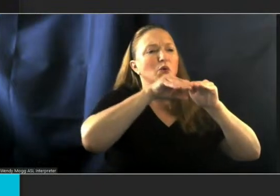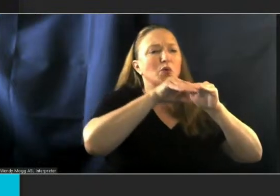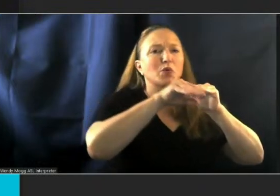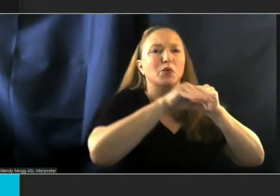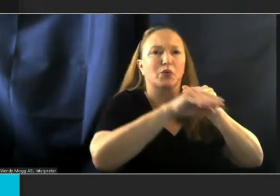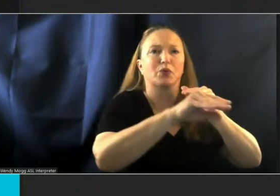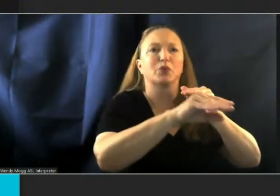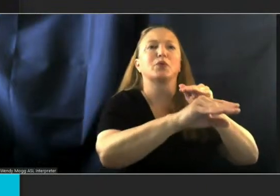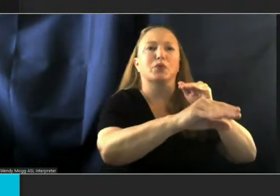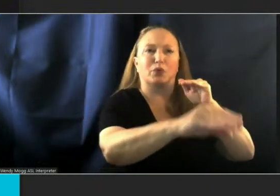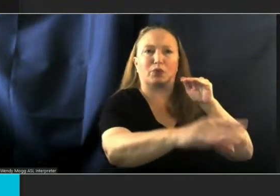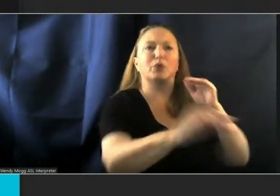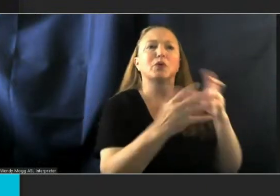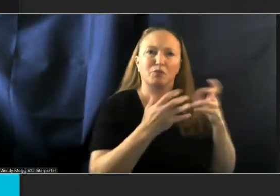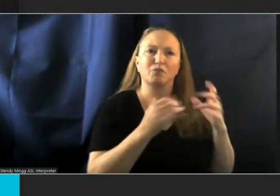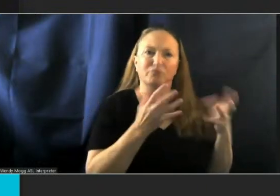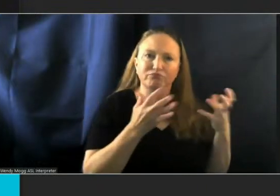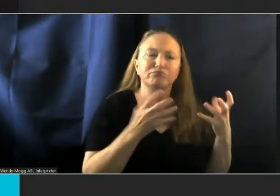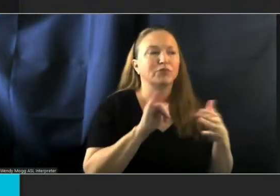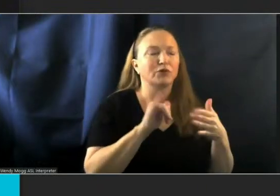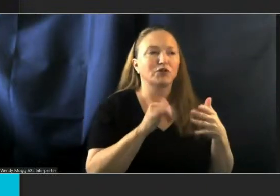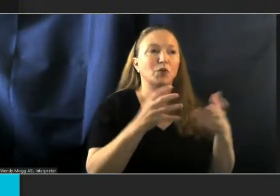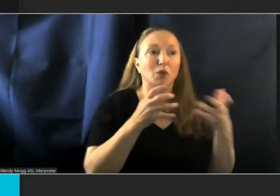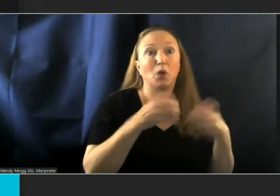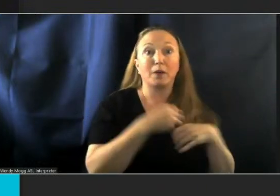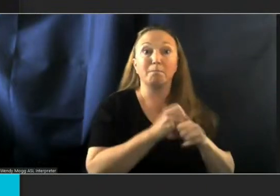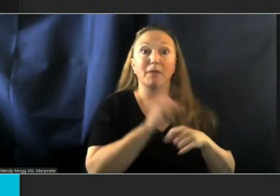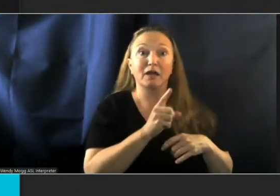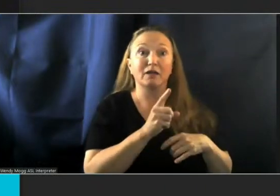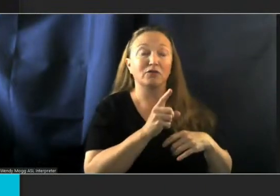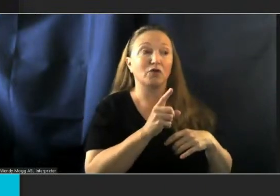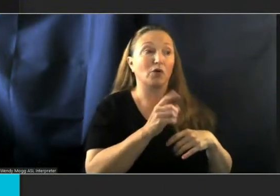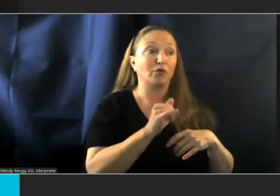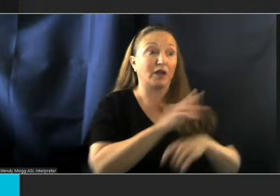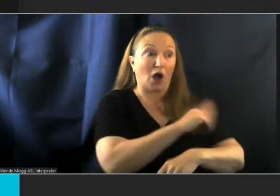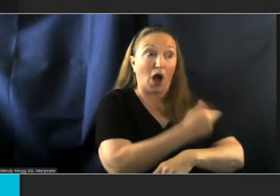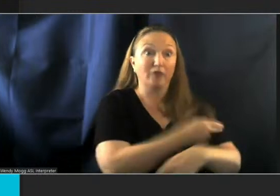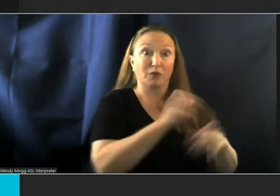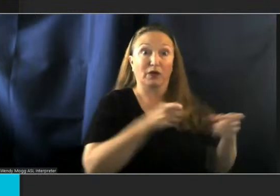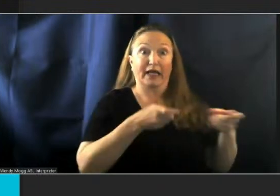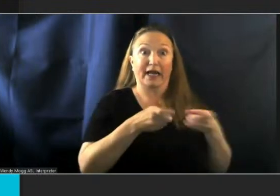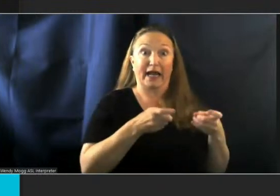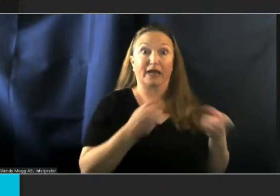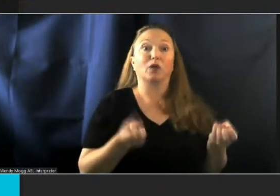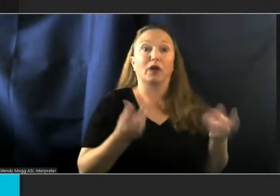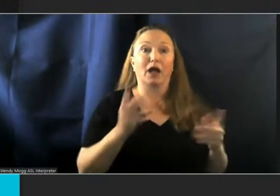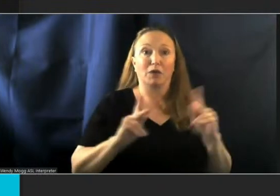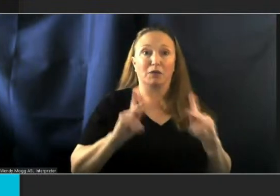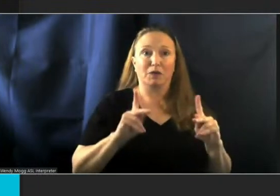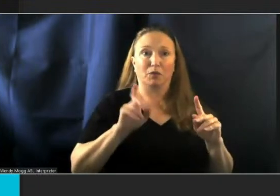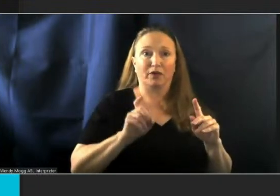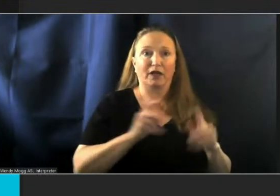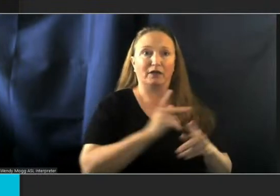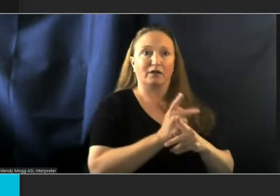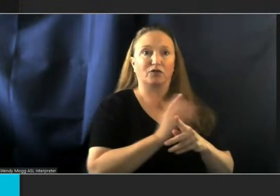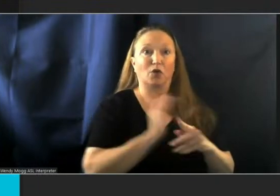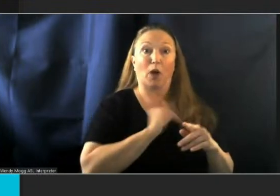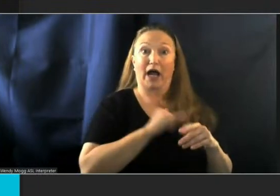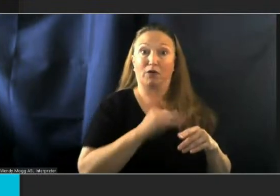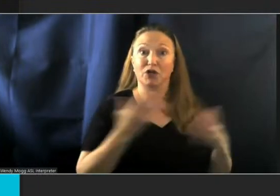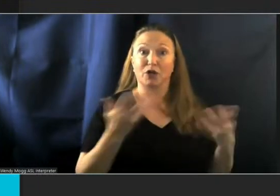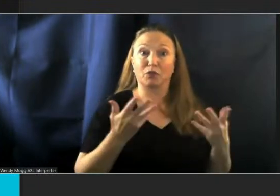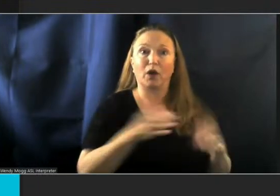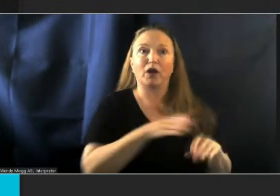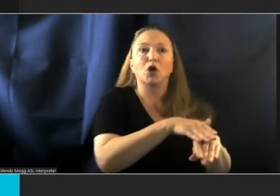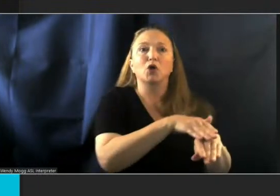strong that the hospital can't handle the number of cases. So our job is to slow things down. And so when we, in